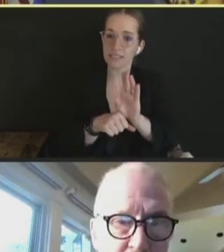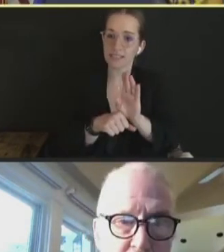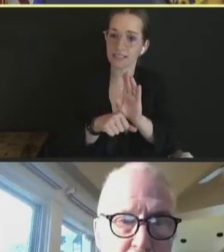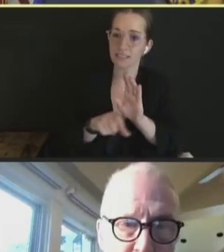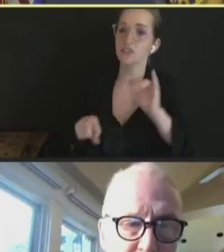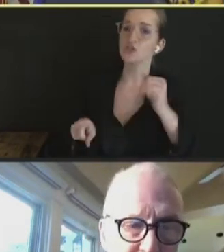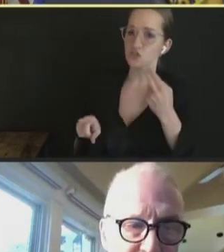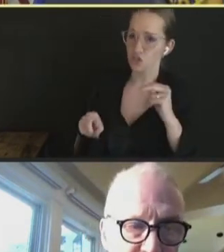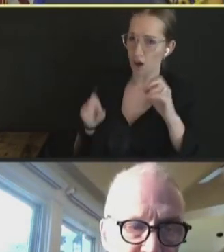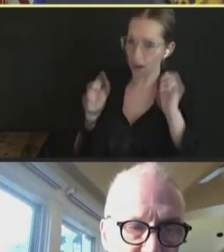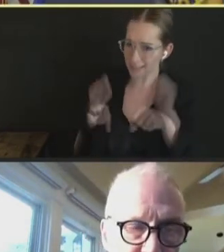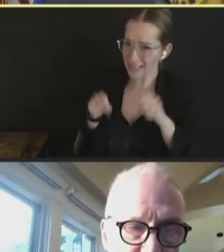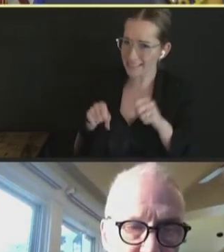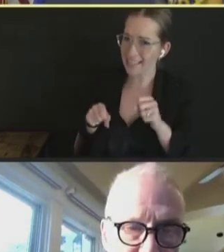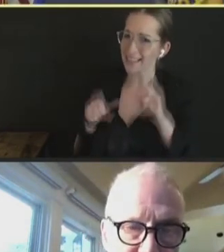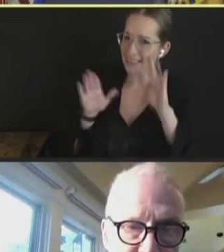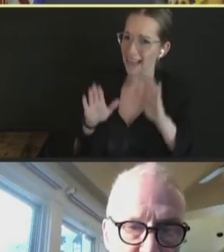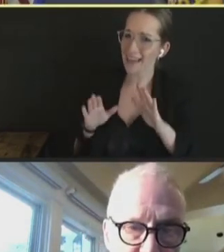comment, and I think you're absolutely right.